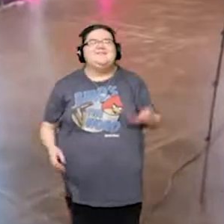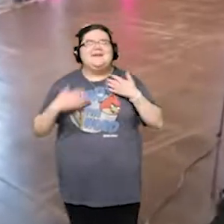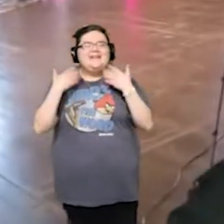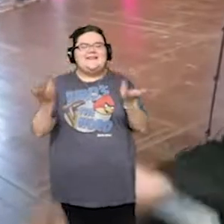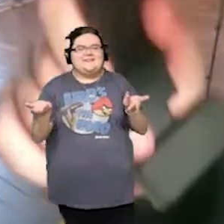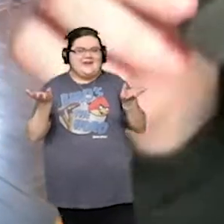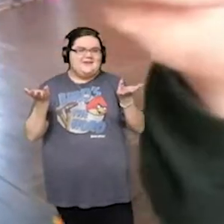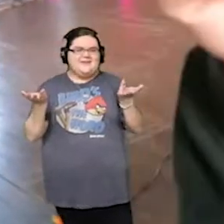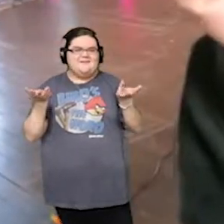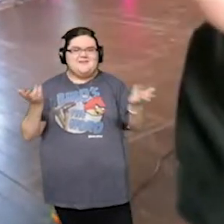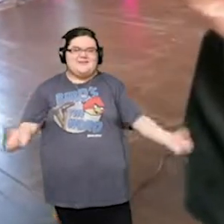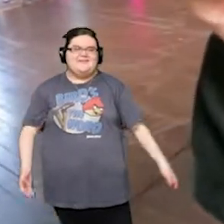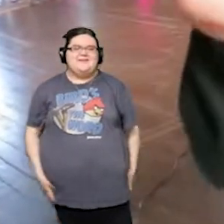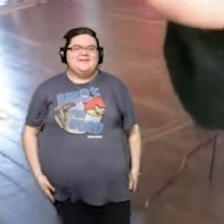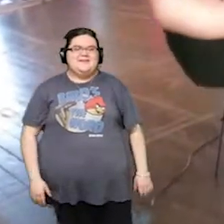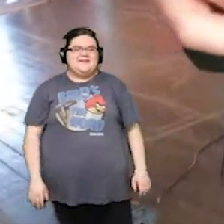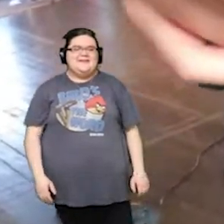use.